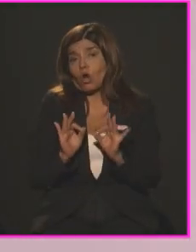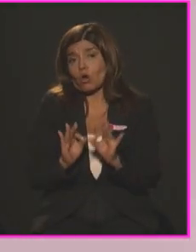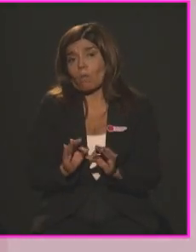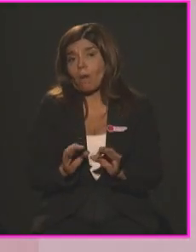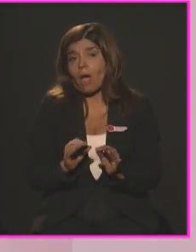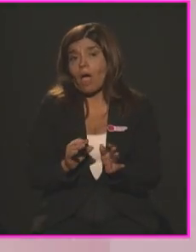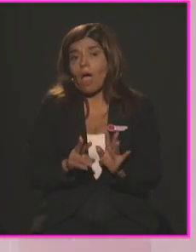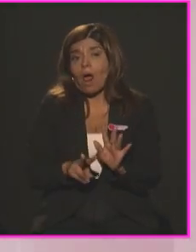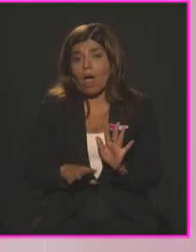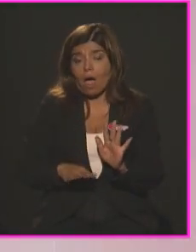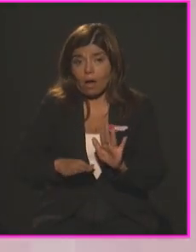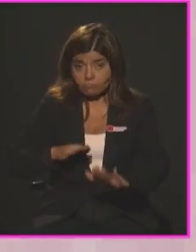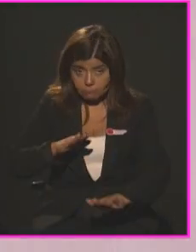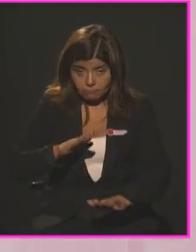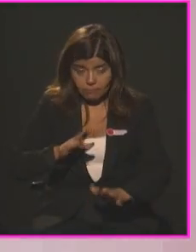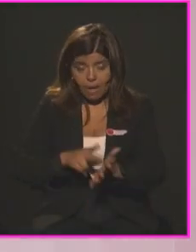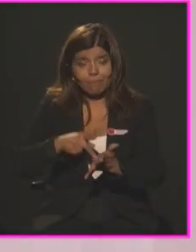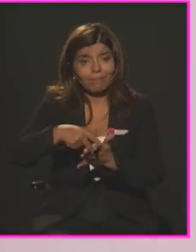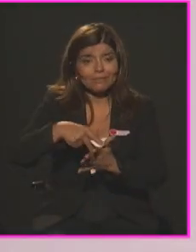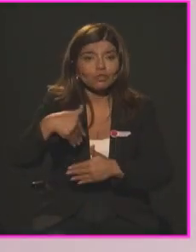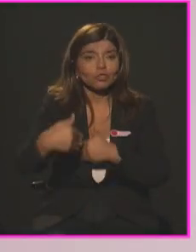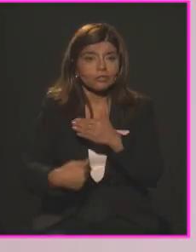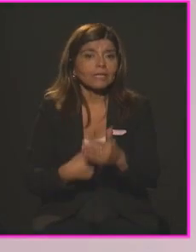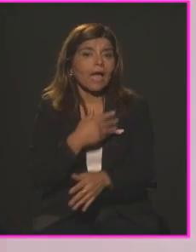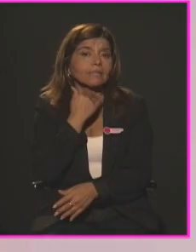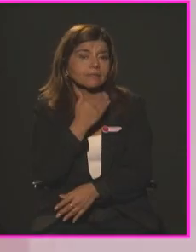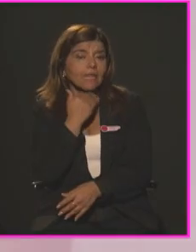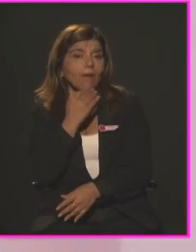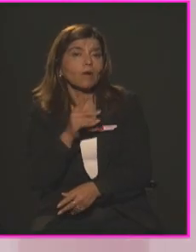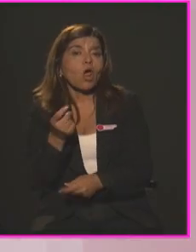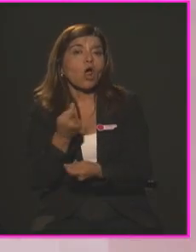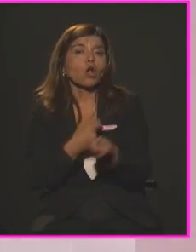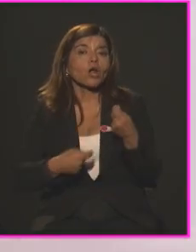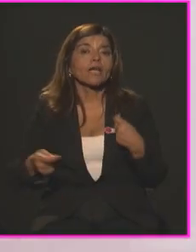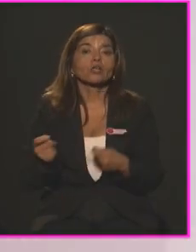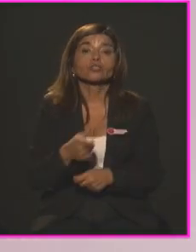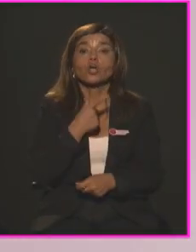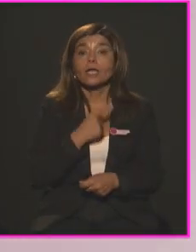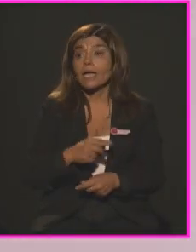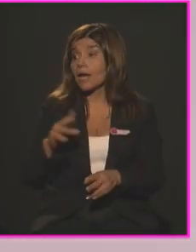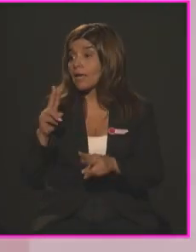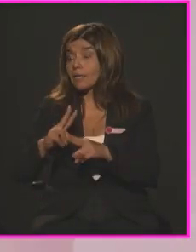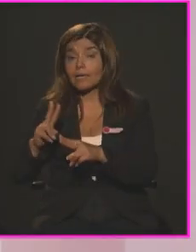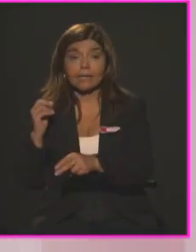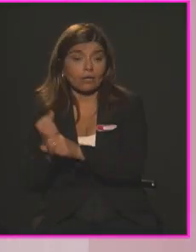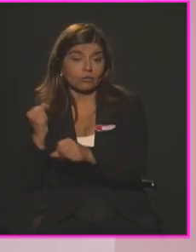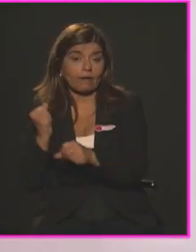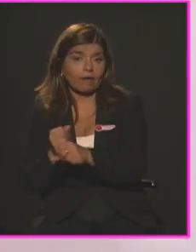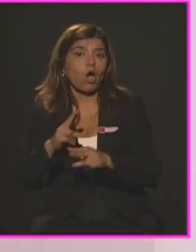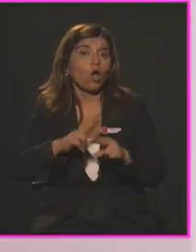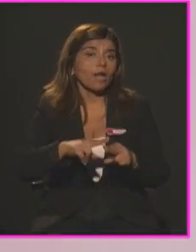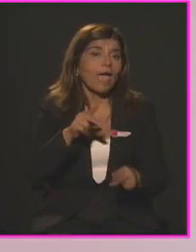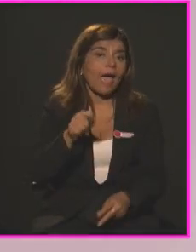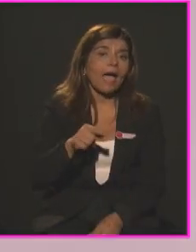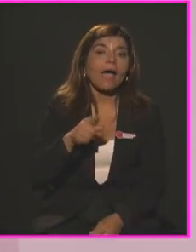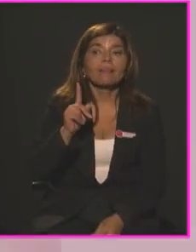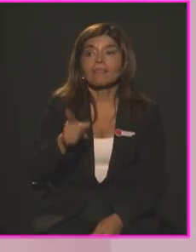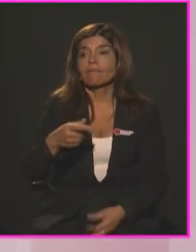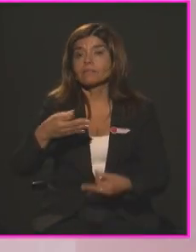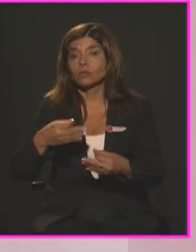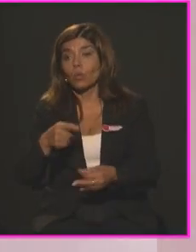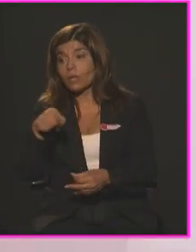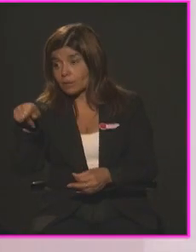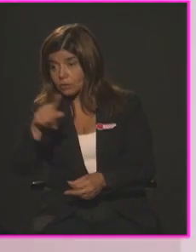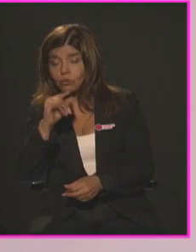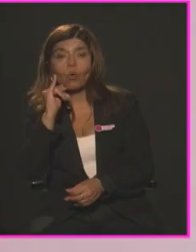businesses already want their employees to be doing. Just making sure their employees really are doing that is the key step, which